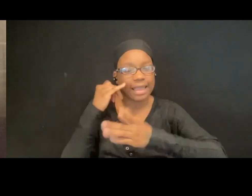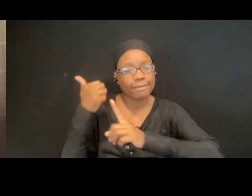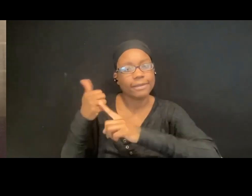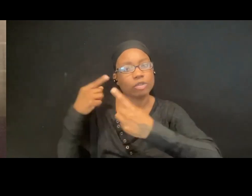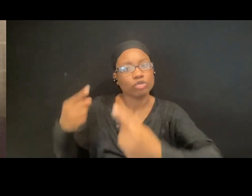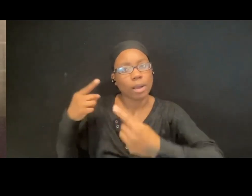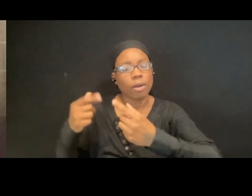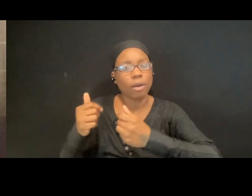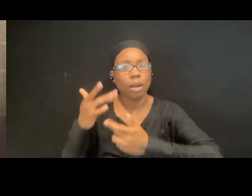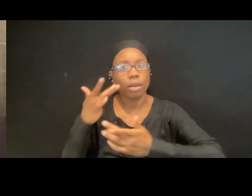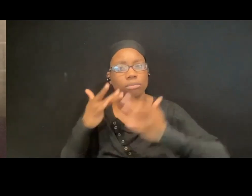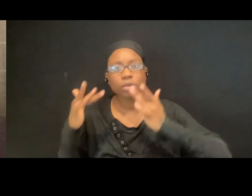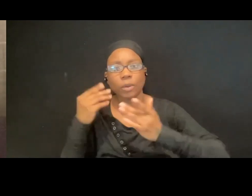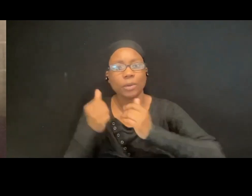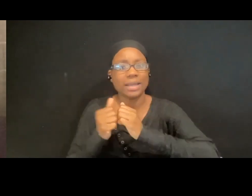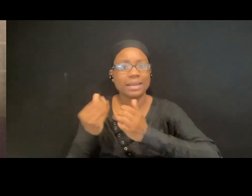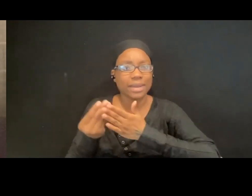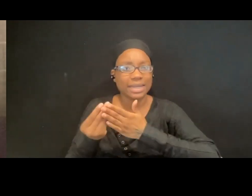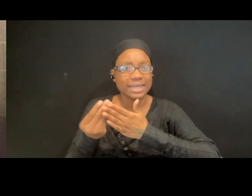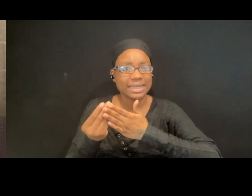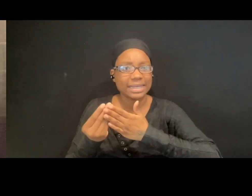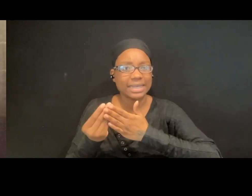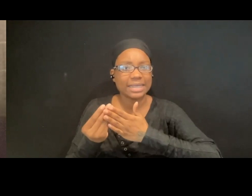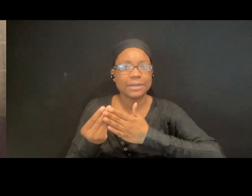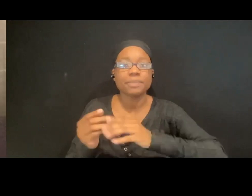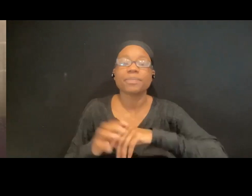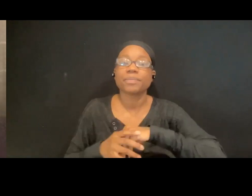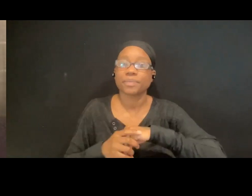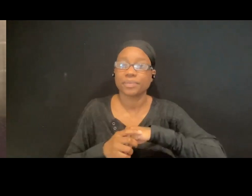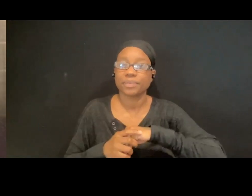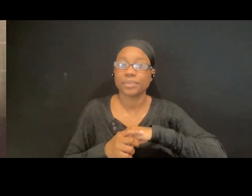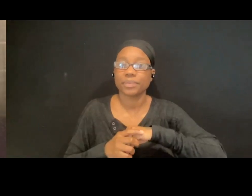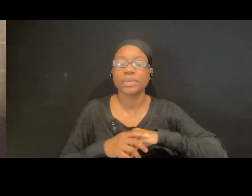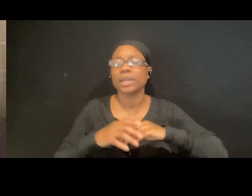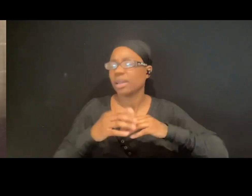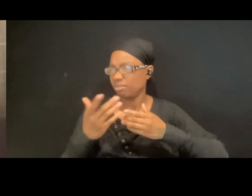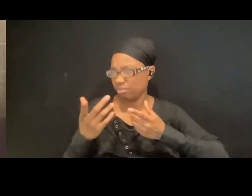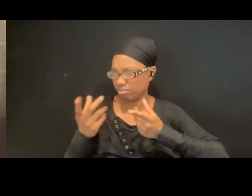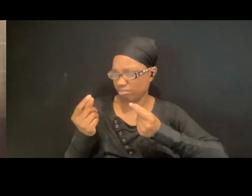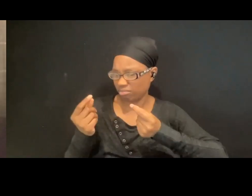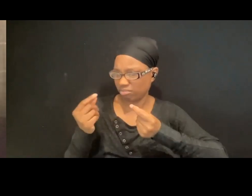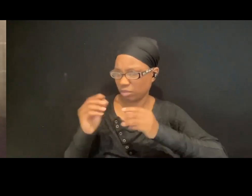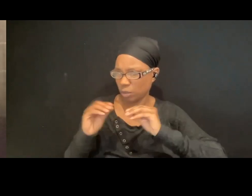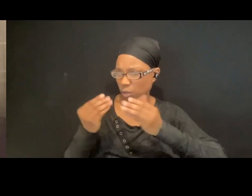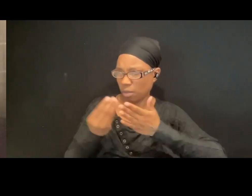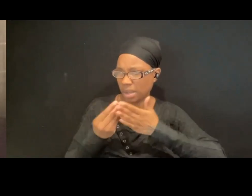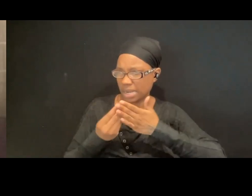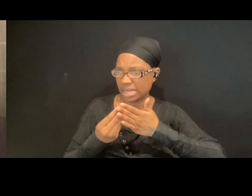I'm sorry, without giving money? Is there ways that people can help and connect without money if they don't have those